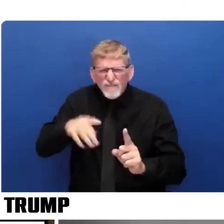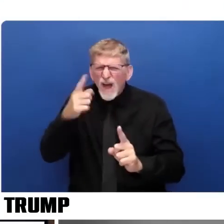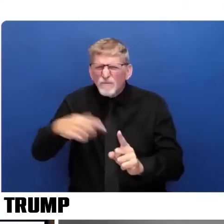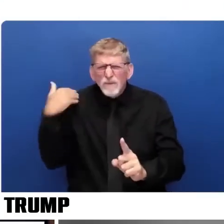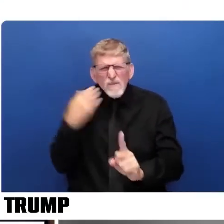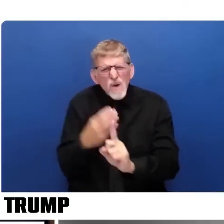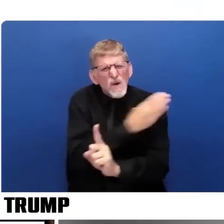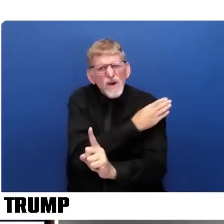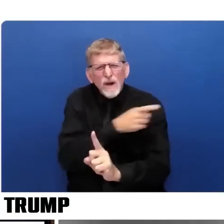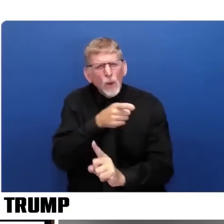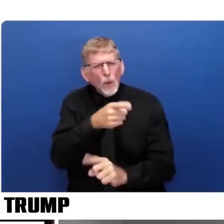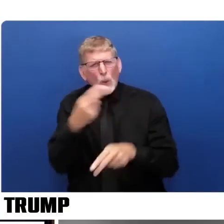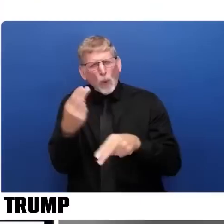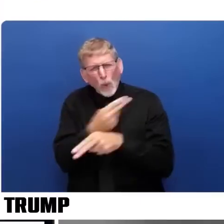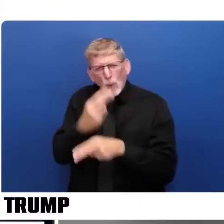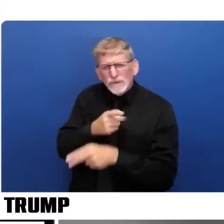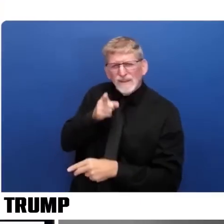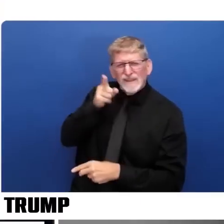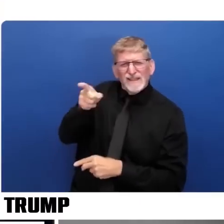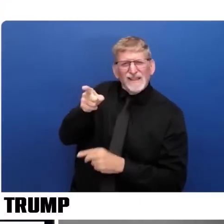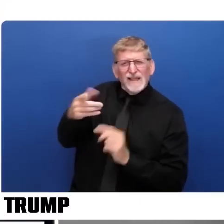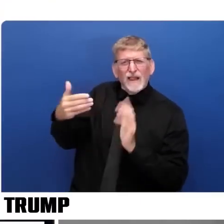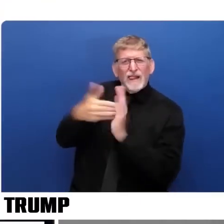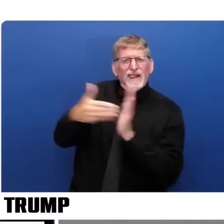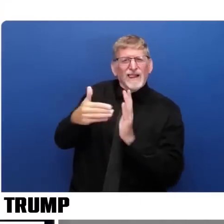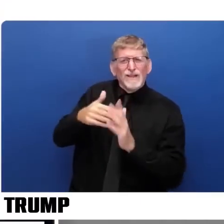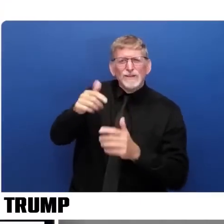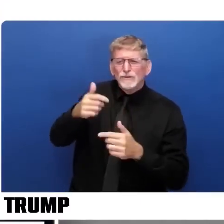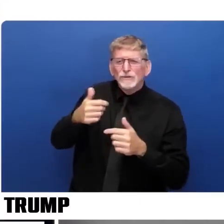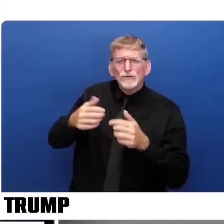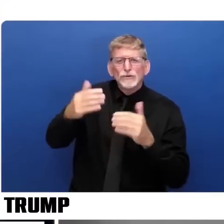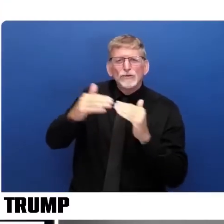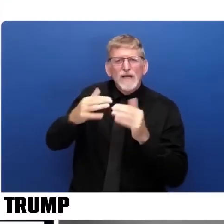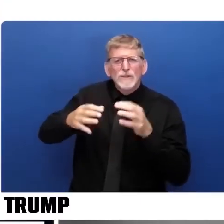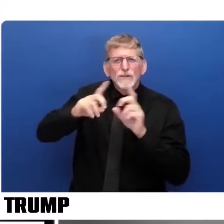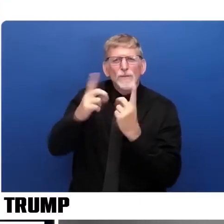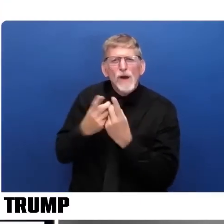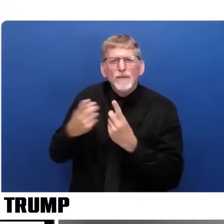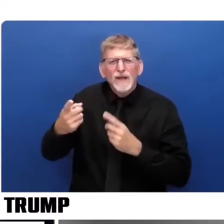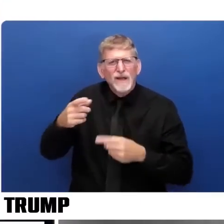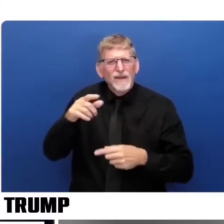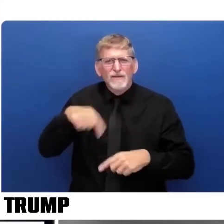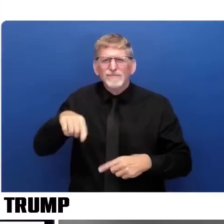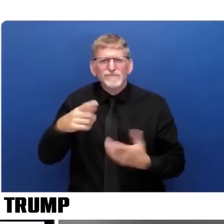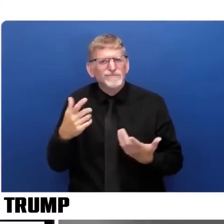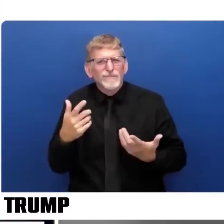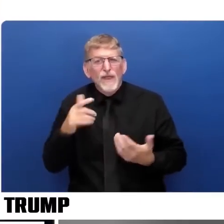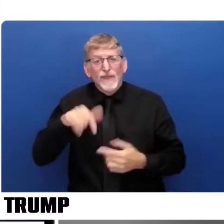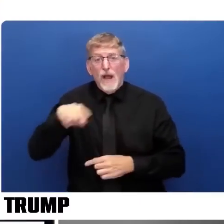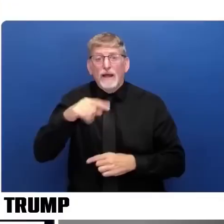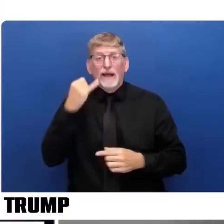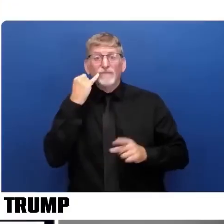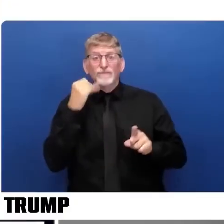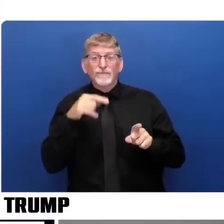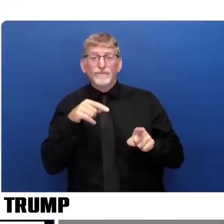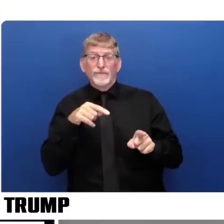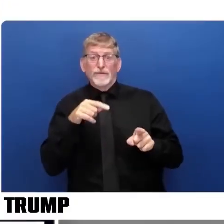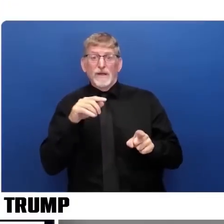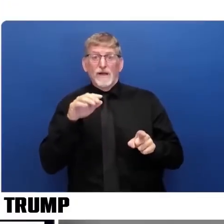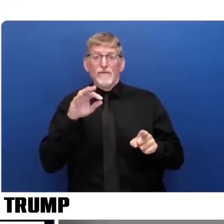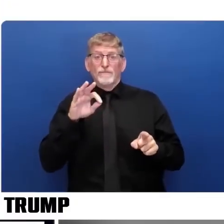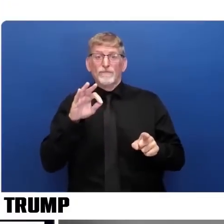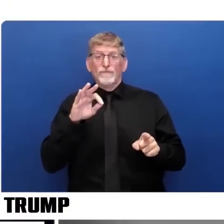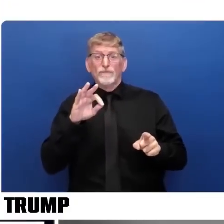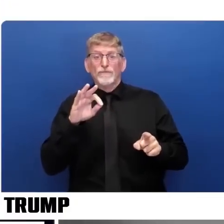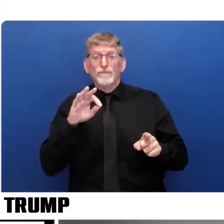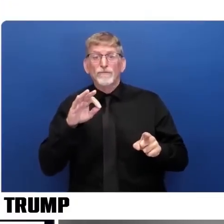Department. Every one of those cases was involved with the DOJ, from Atlanta and Fani Willis to the